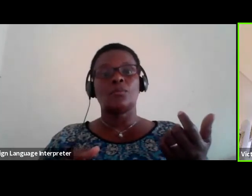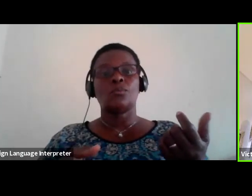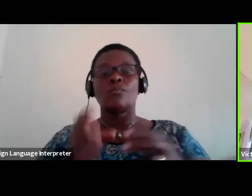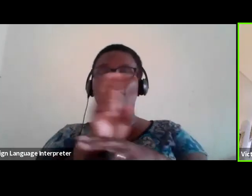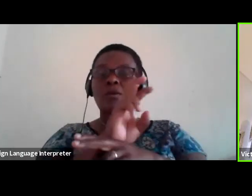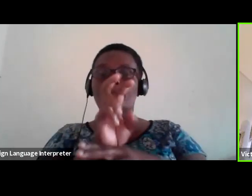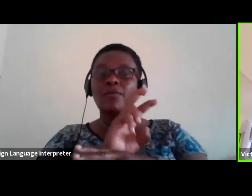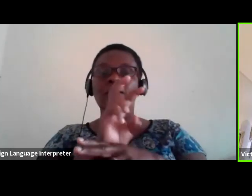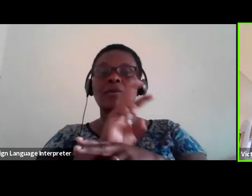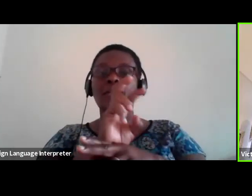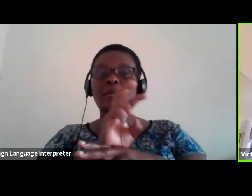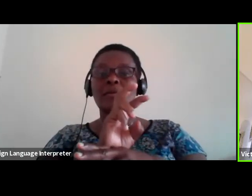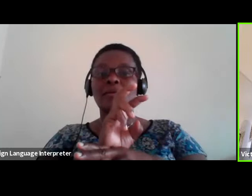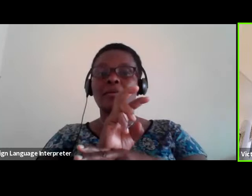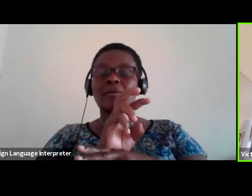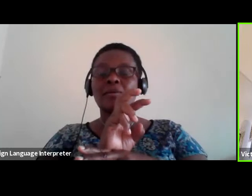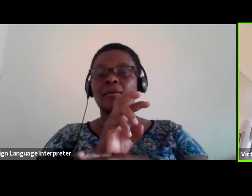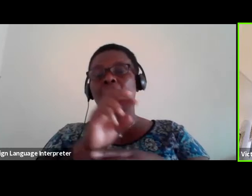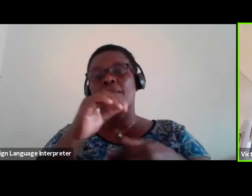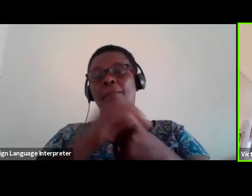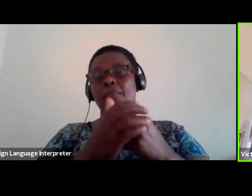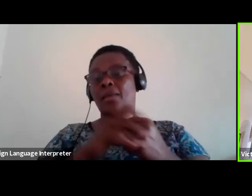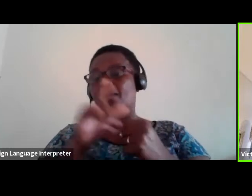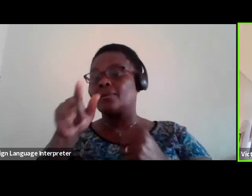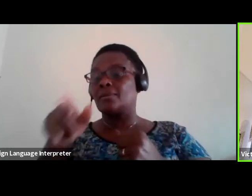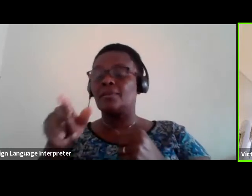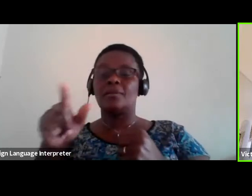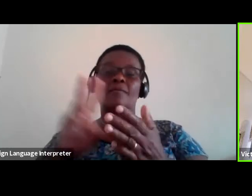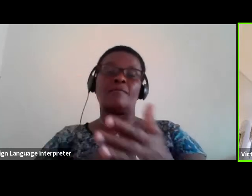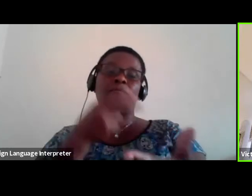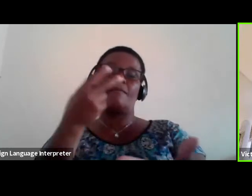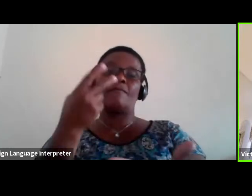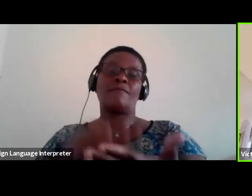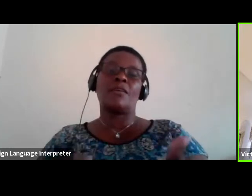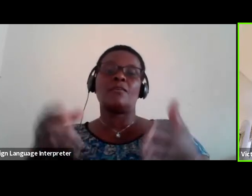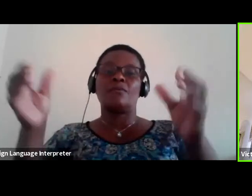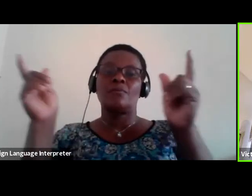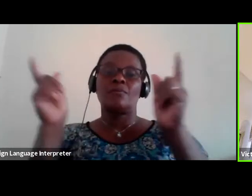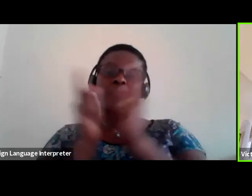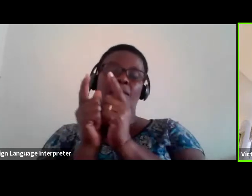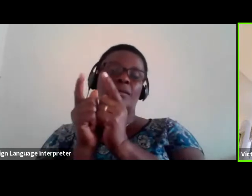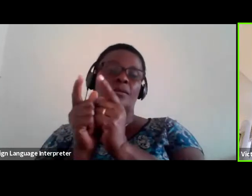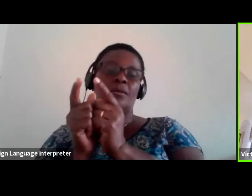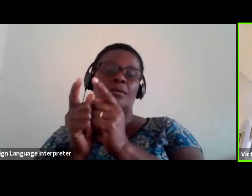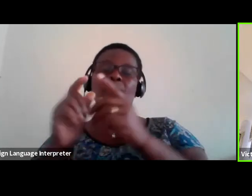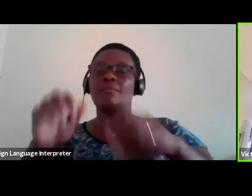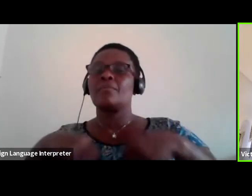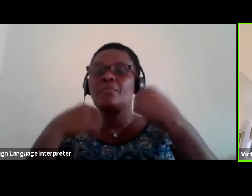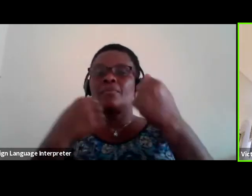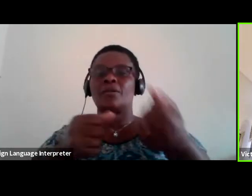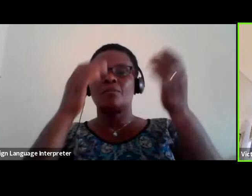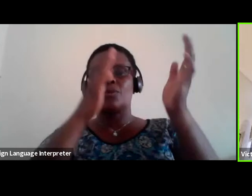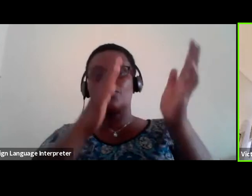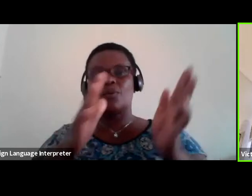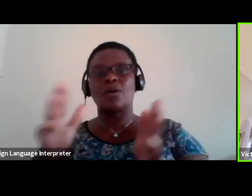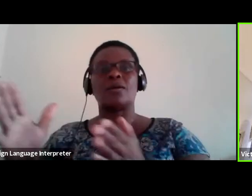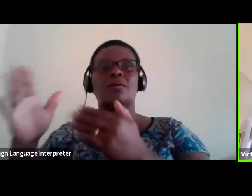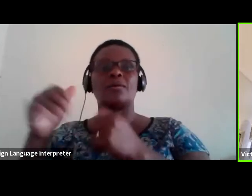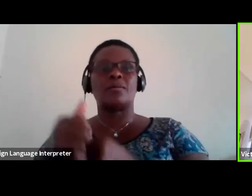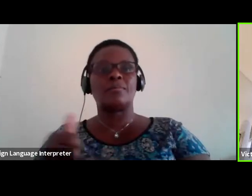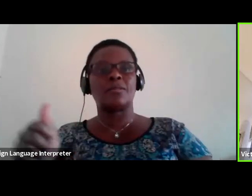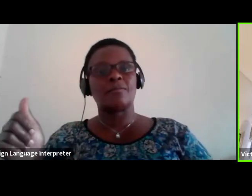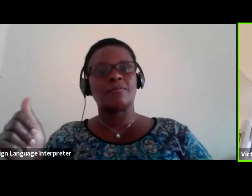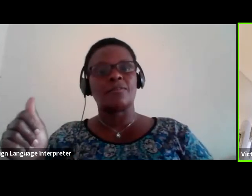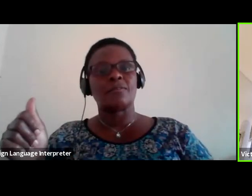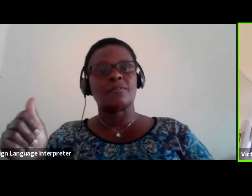that some of these groups can no longer meet, they can no longer organize meetings because there